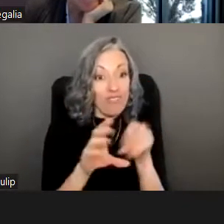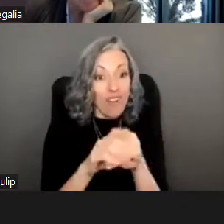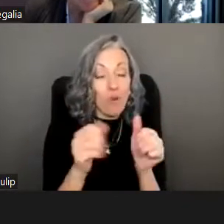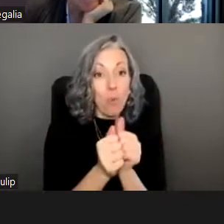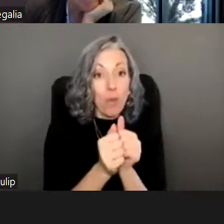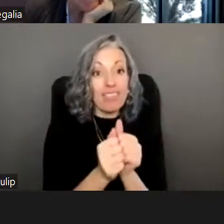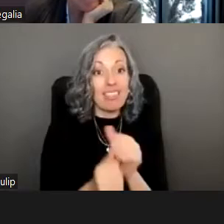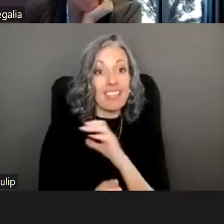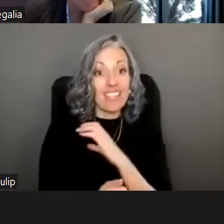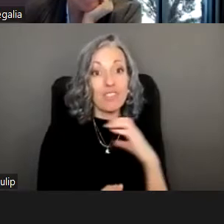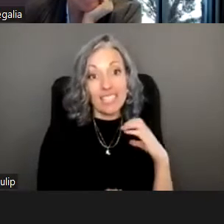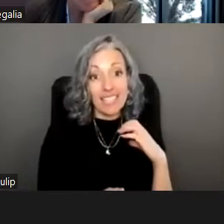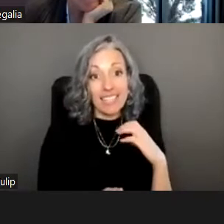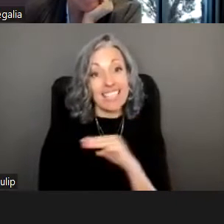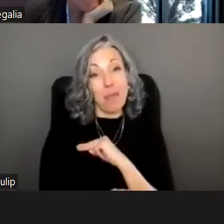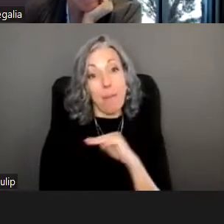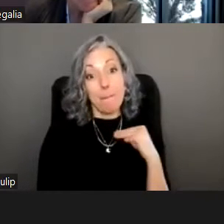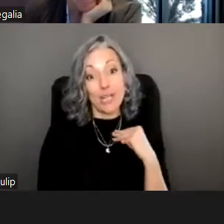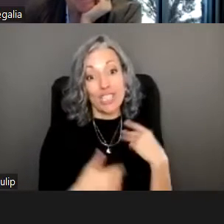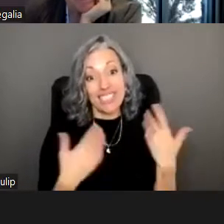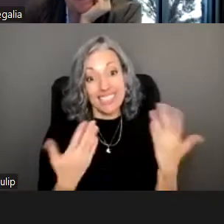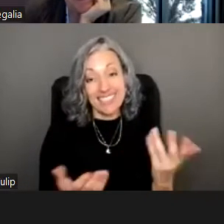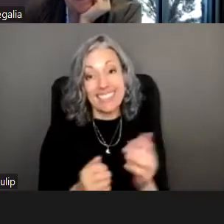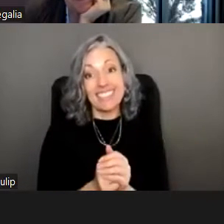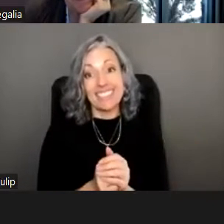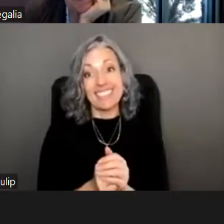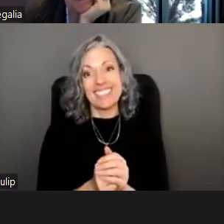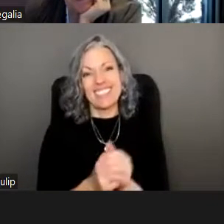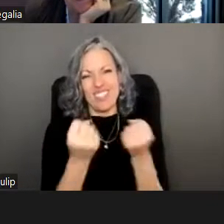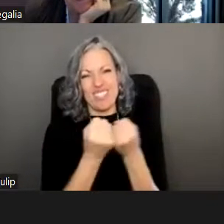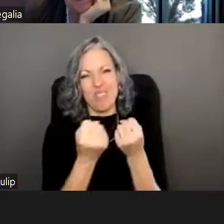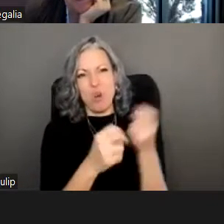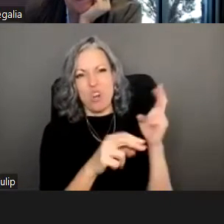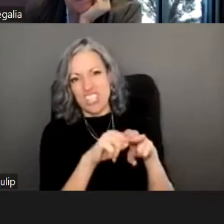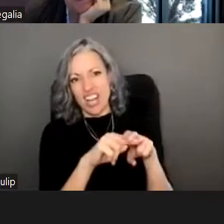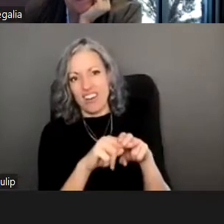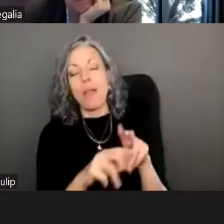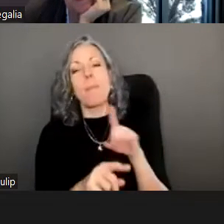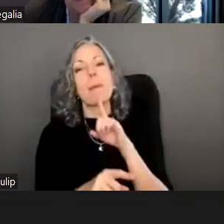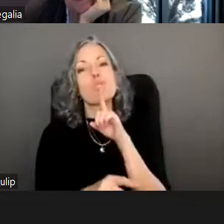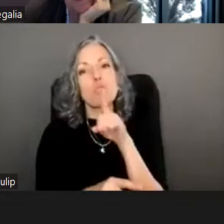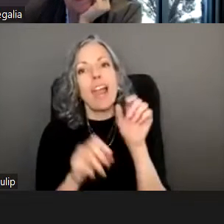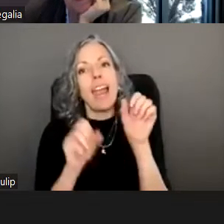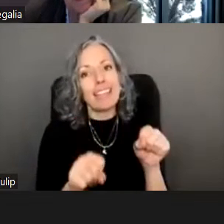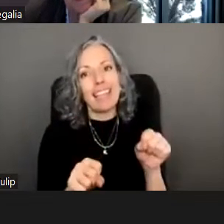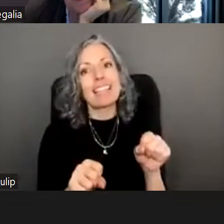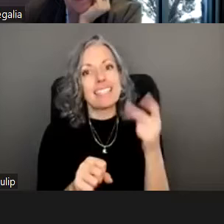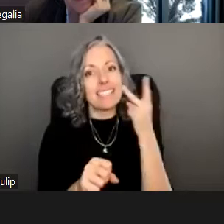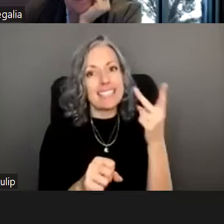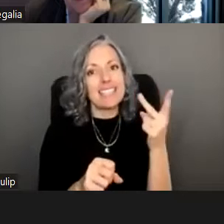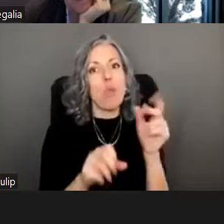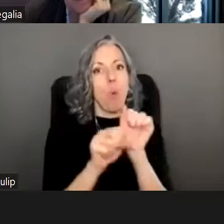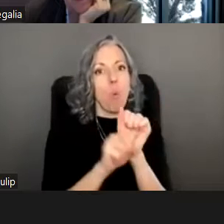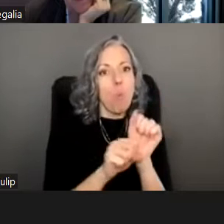committee as a member or as a vice chair. But one thing I'm sure is that I can definitely work with